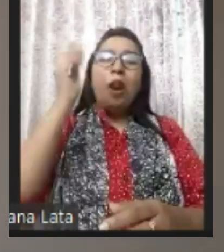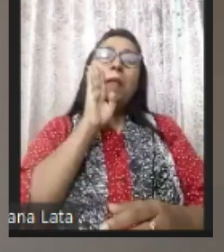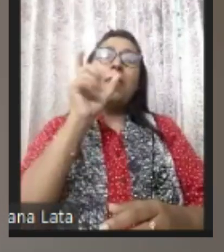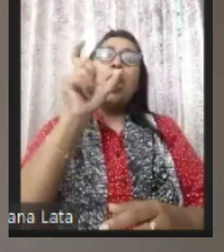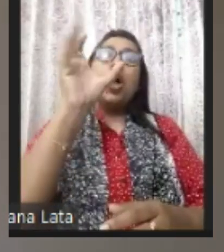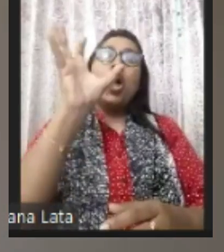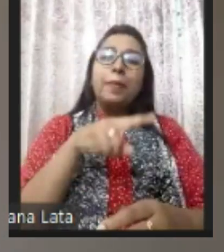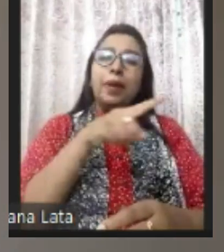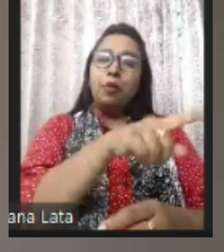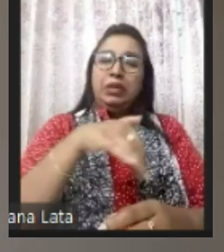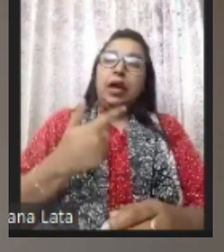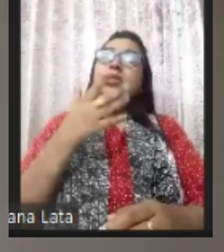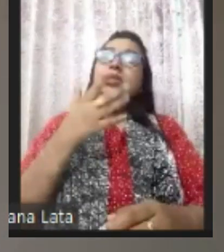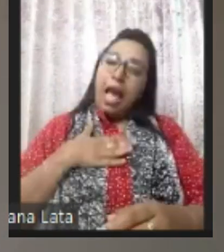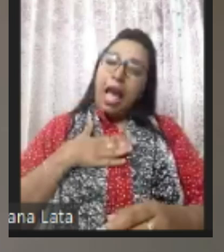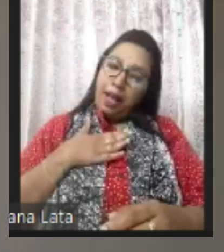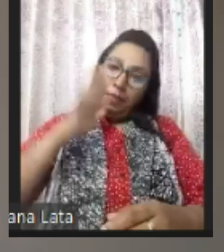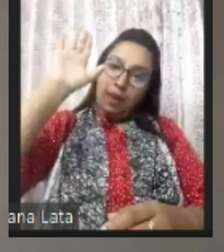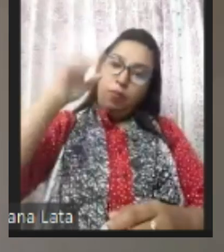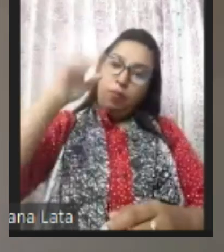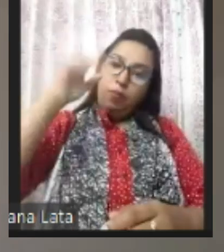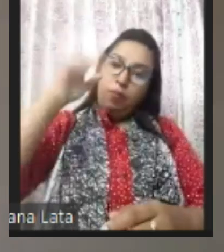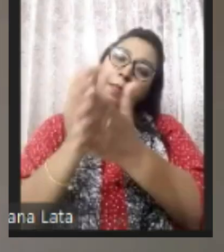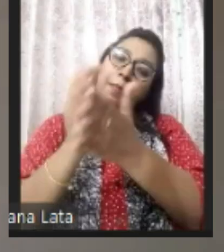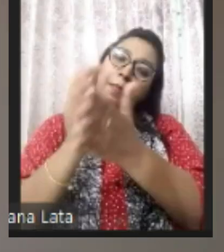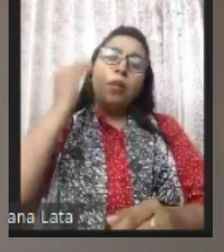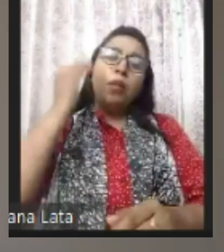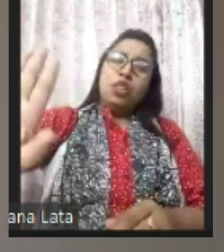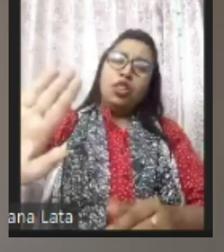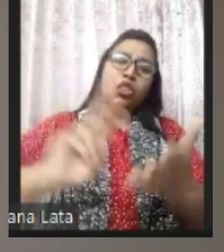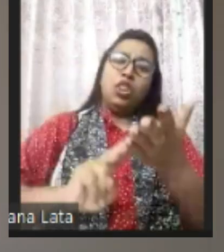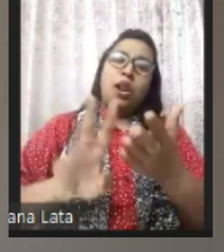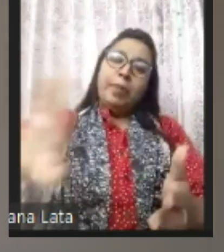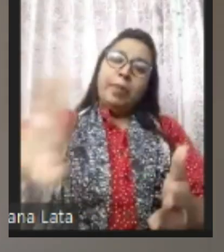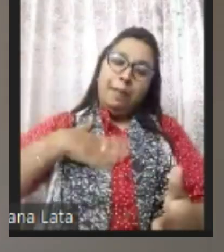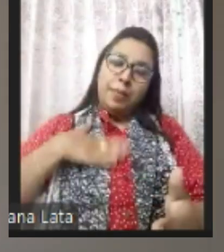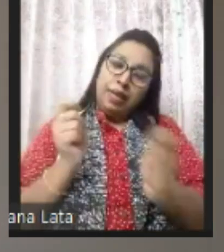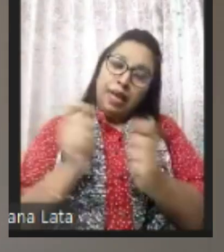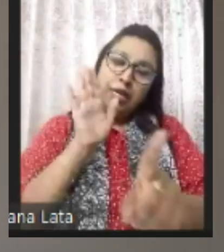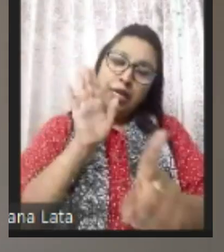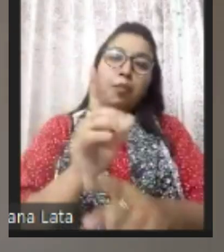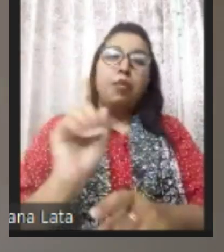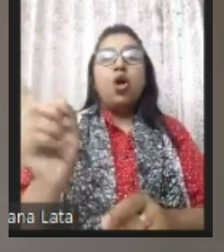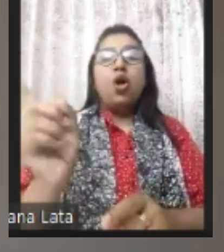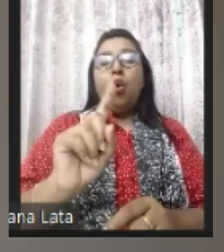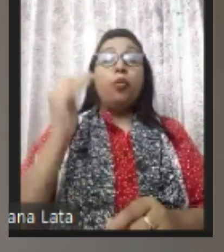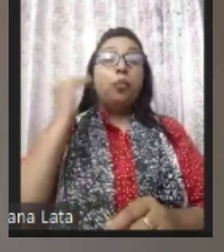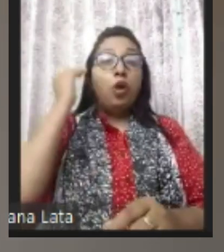of doing it with persons with disability. And this is where communication and